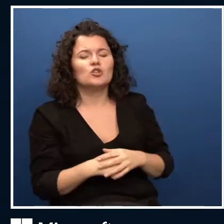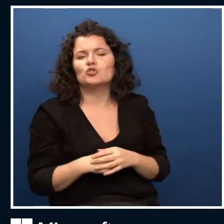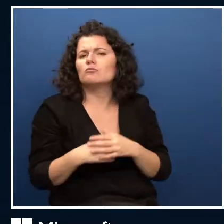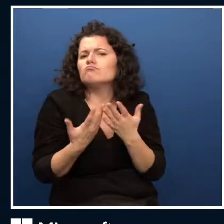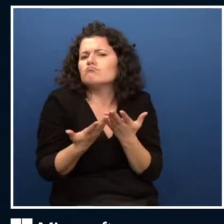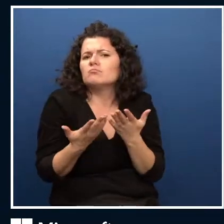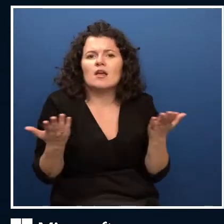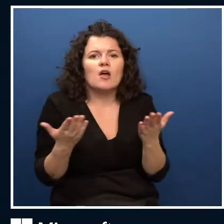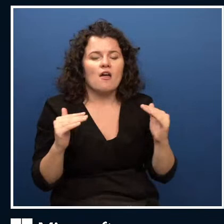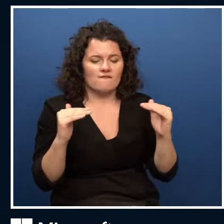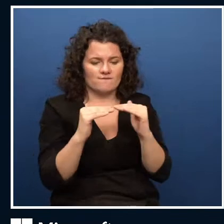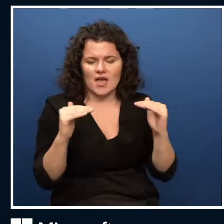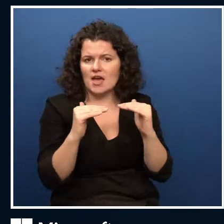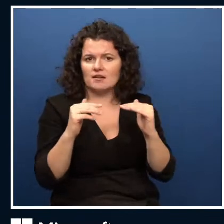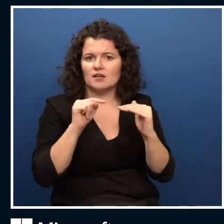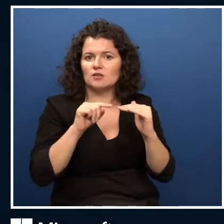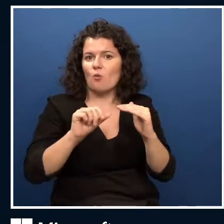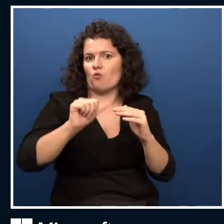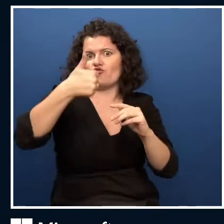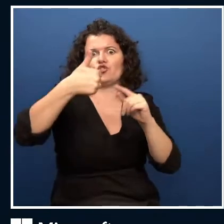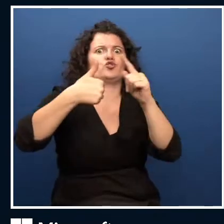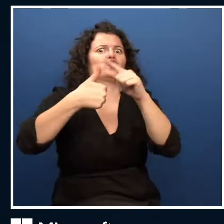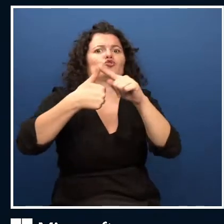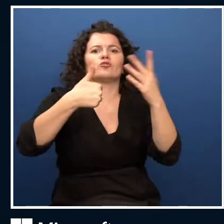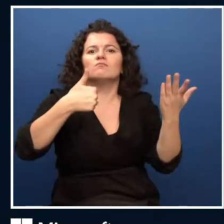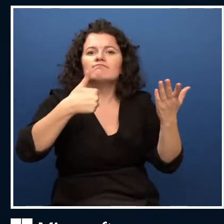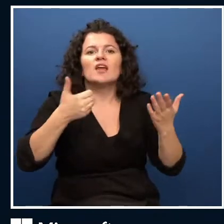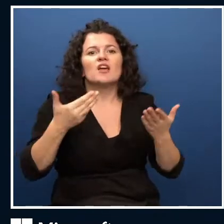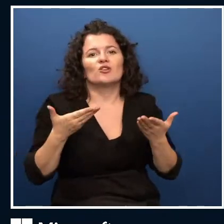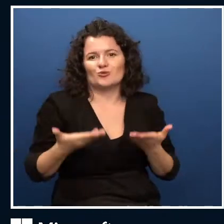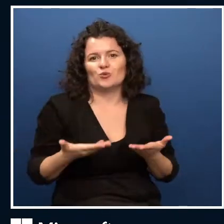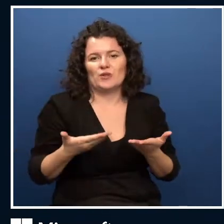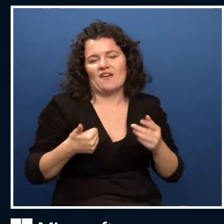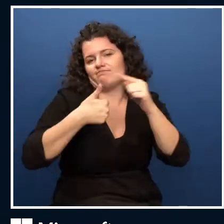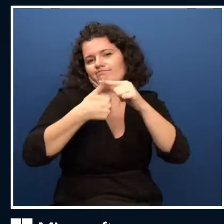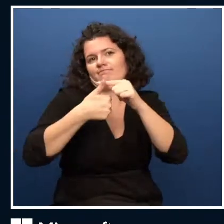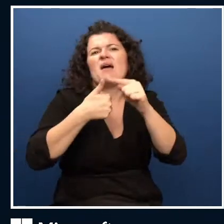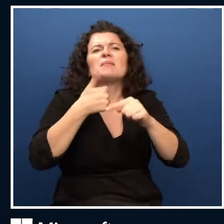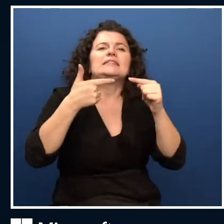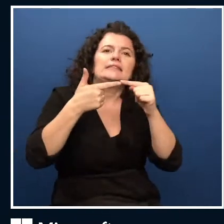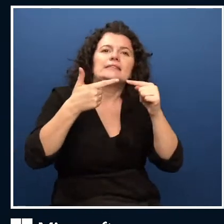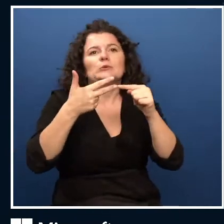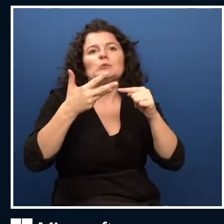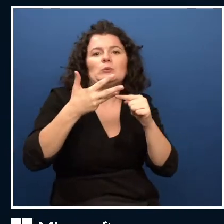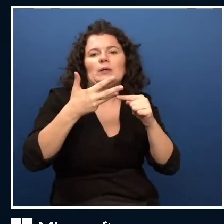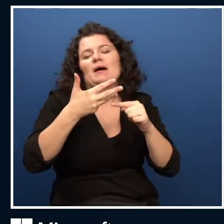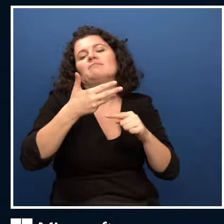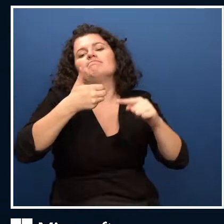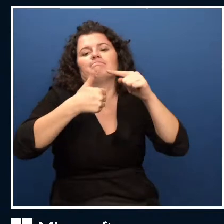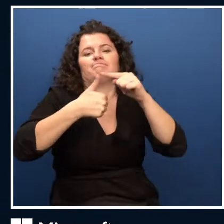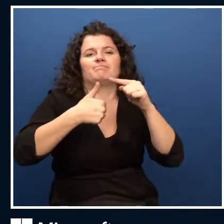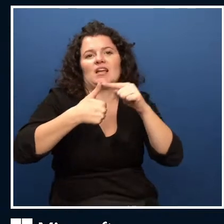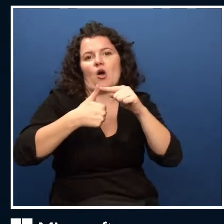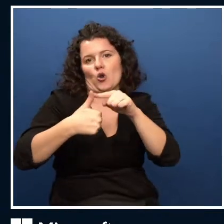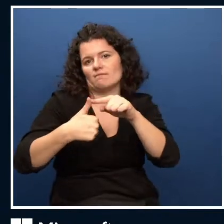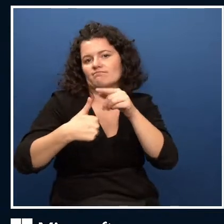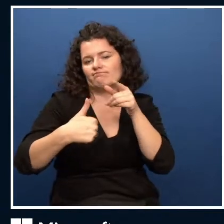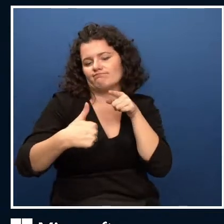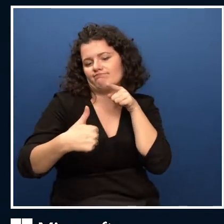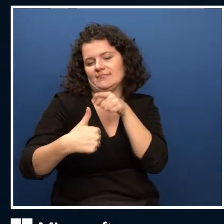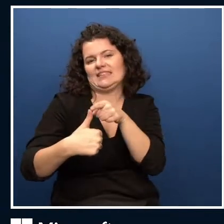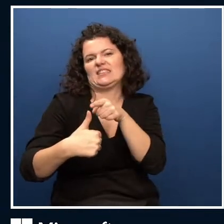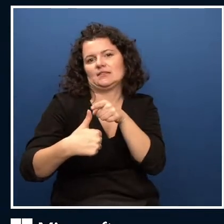fairness. So that is what we'll be discussing for this talk. So let's start with what is